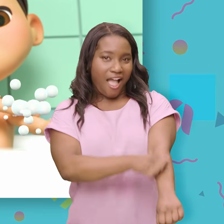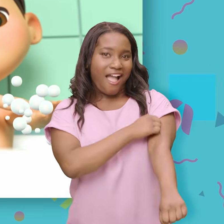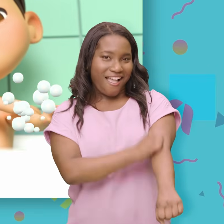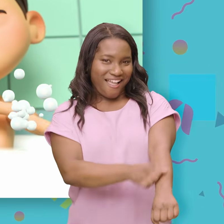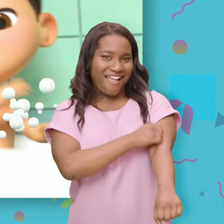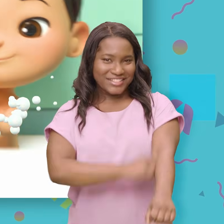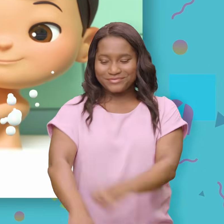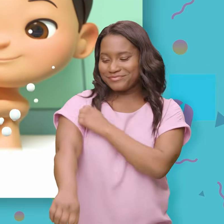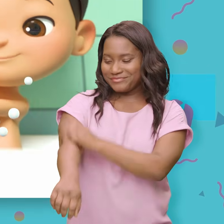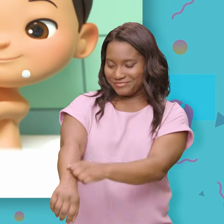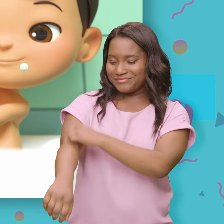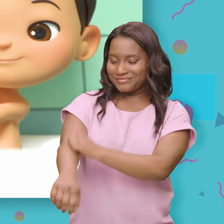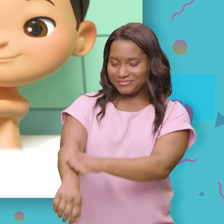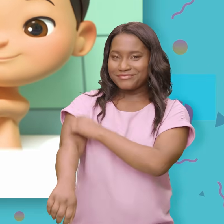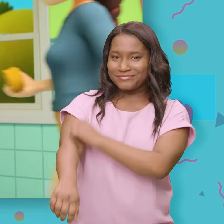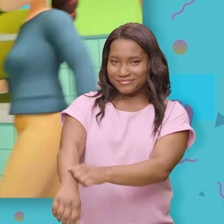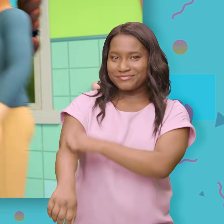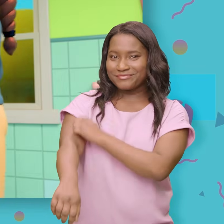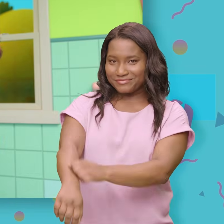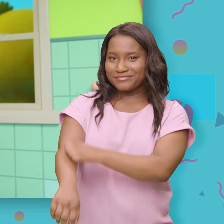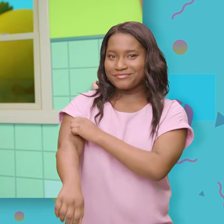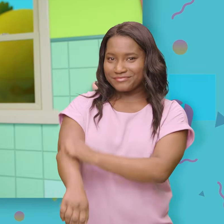wash my arms.